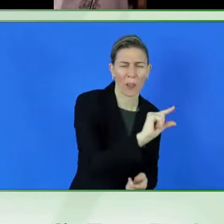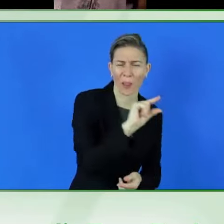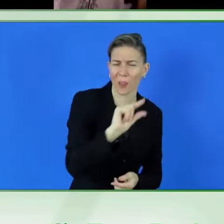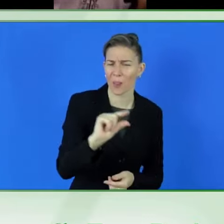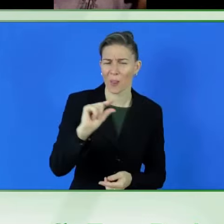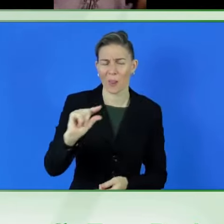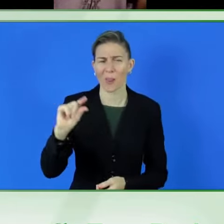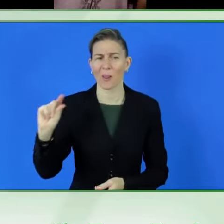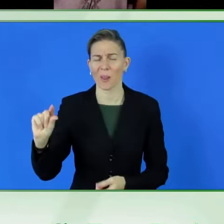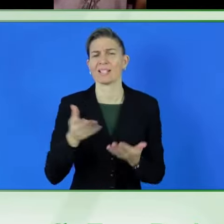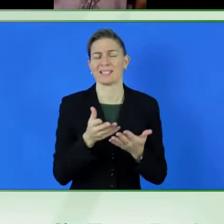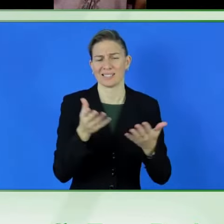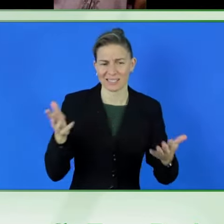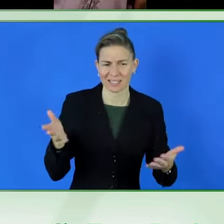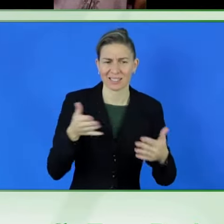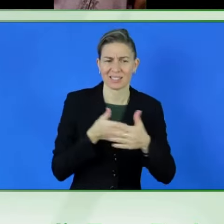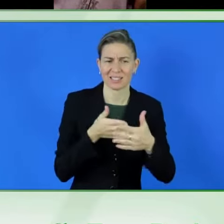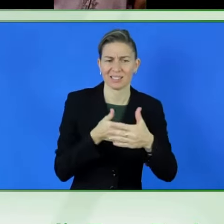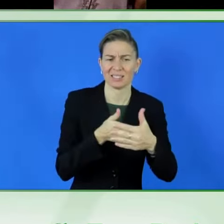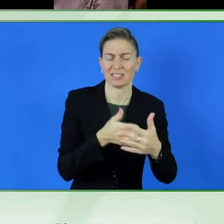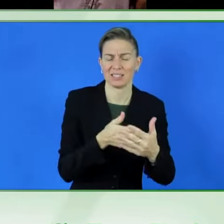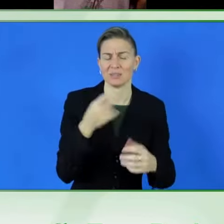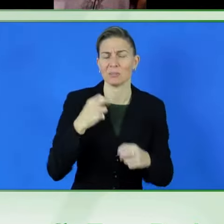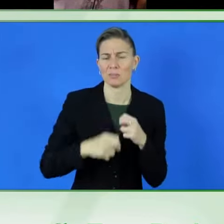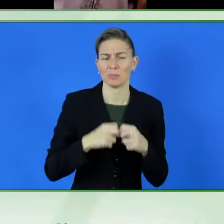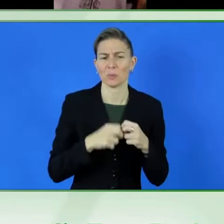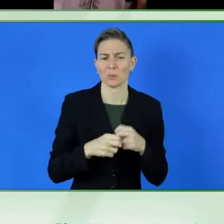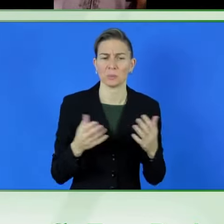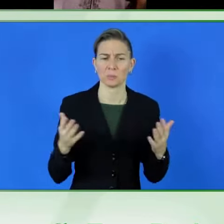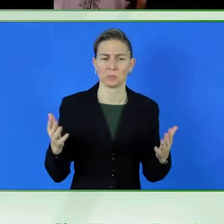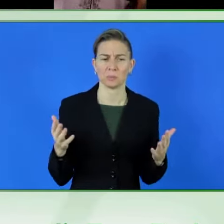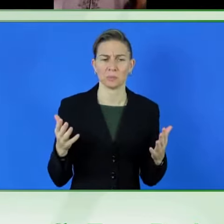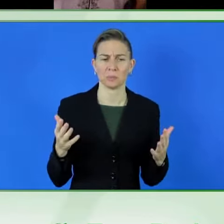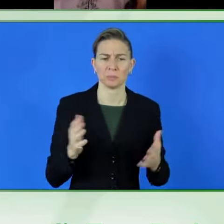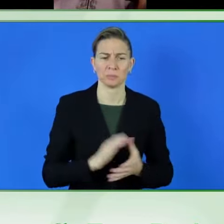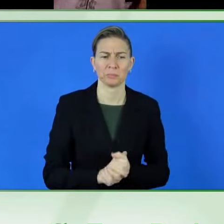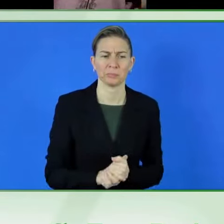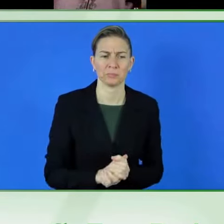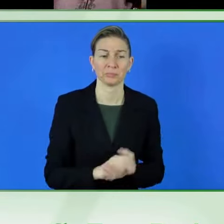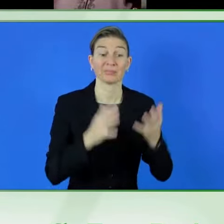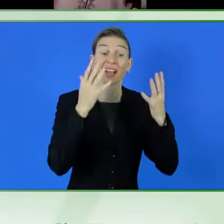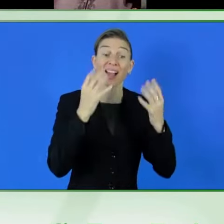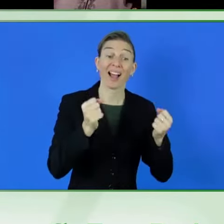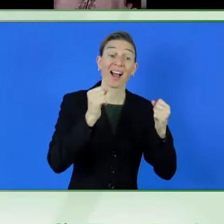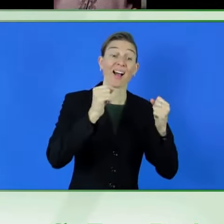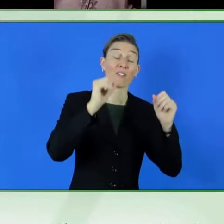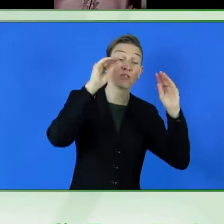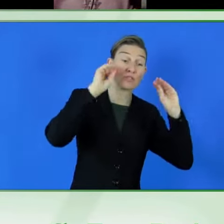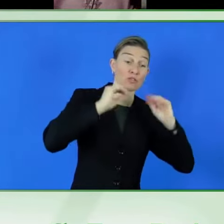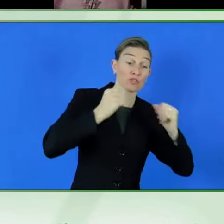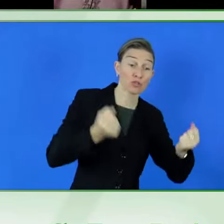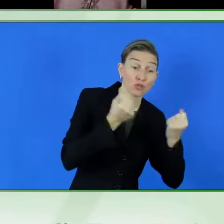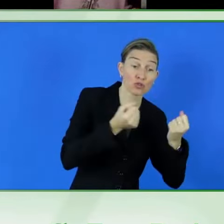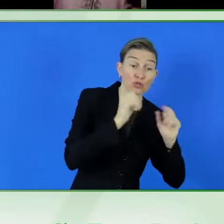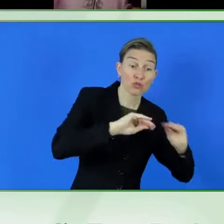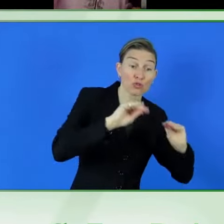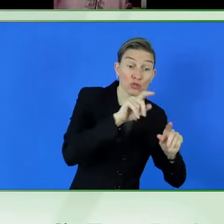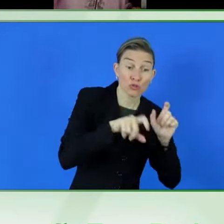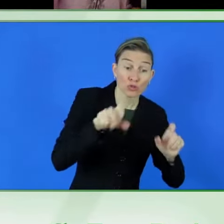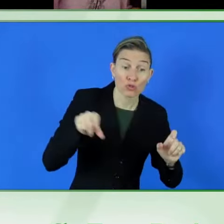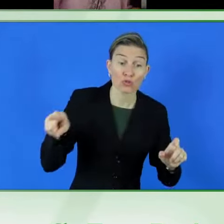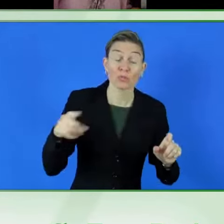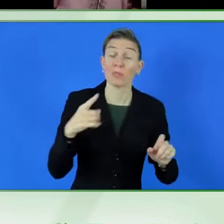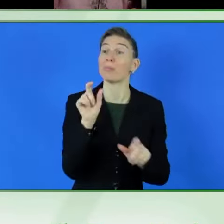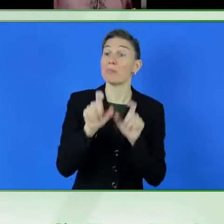to operate disability-friendly features, lack of awareness among the people with disability about